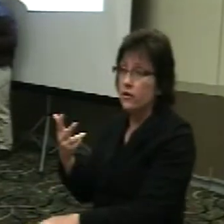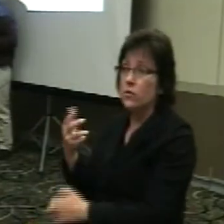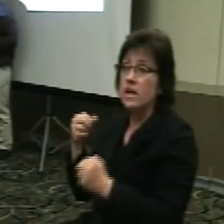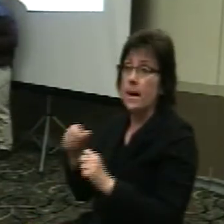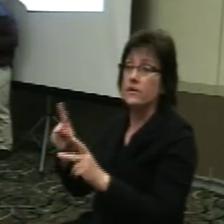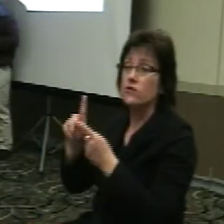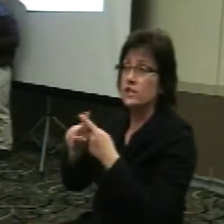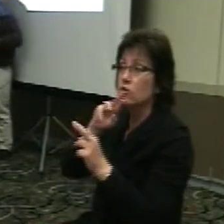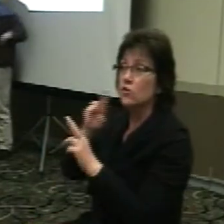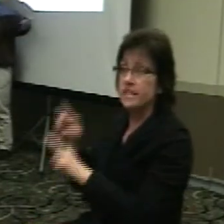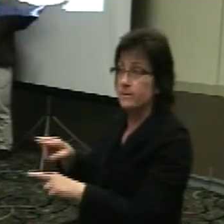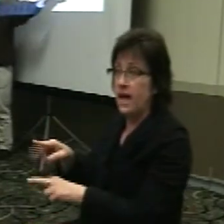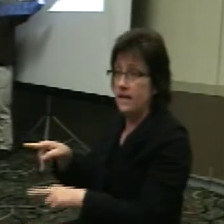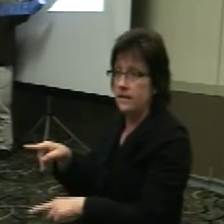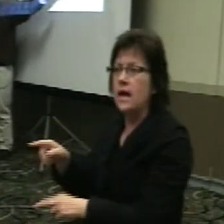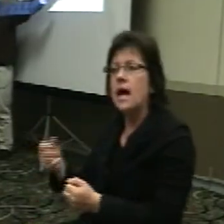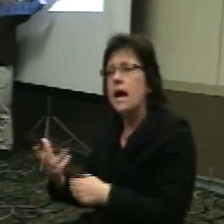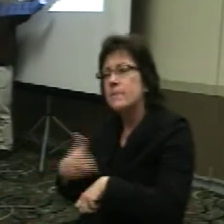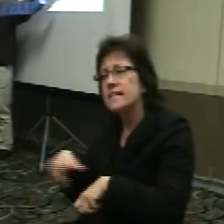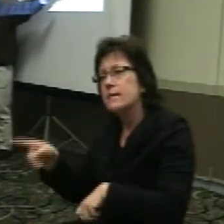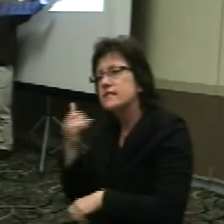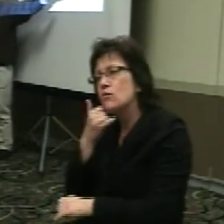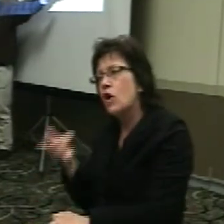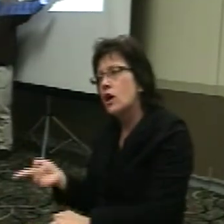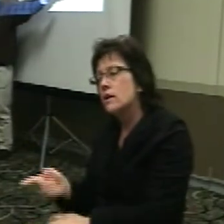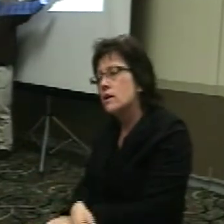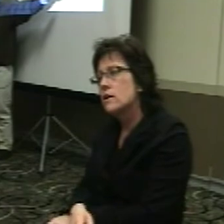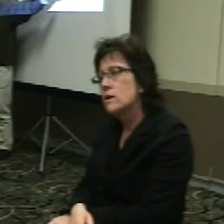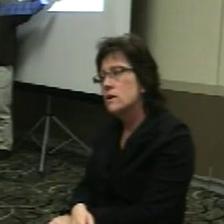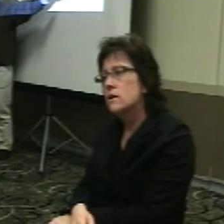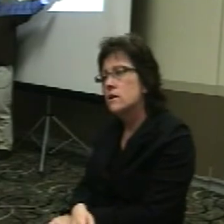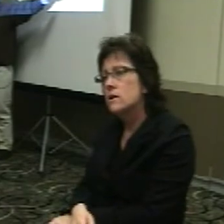respond. How many times was he wrong?